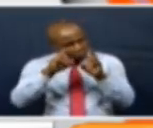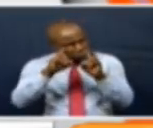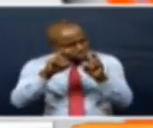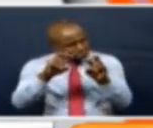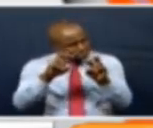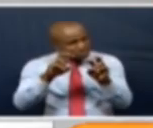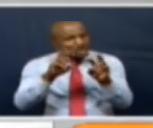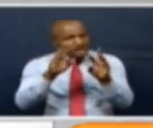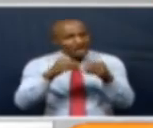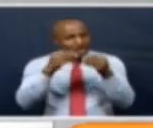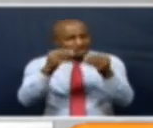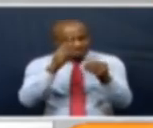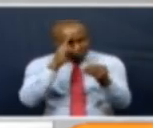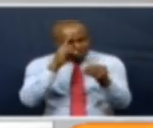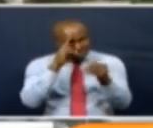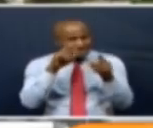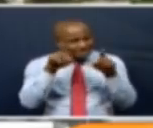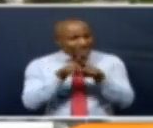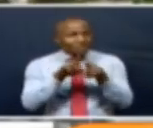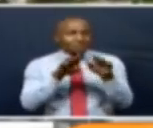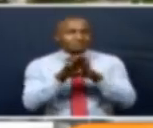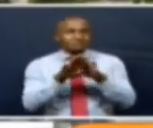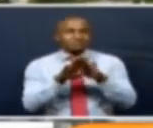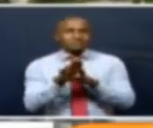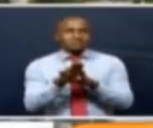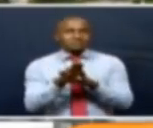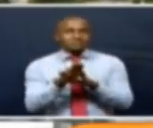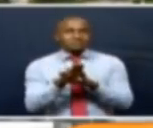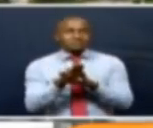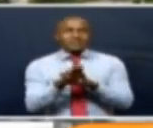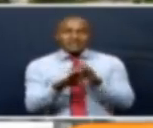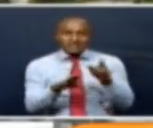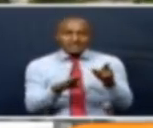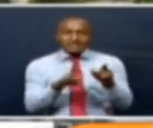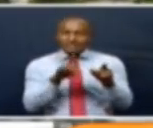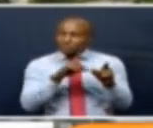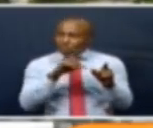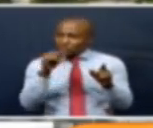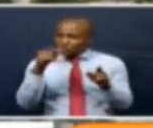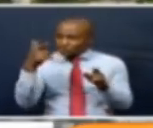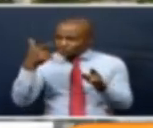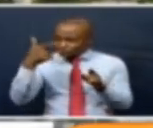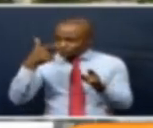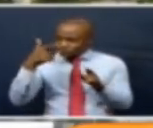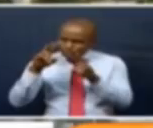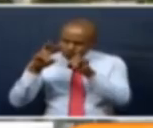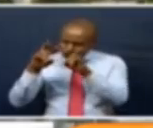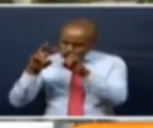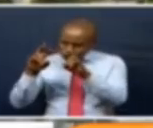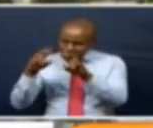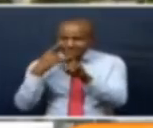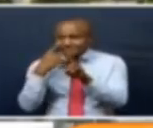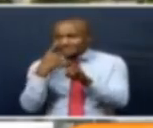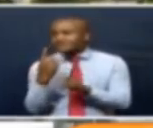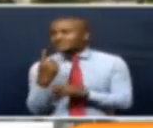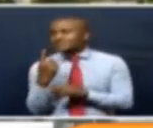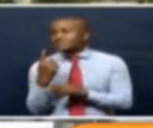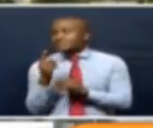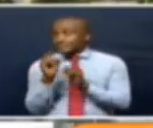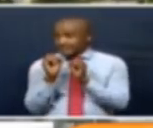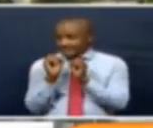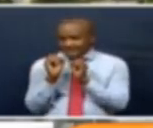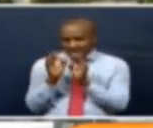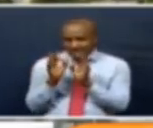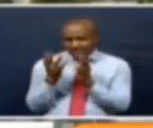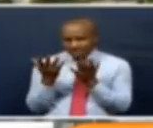given the police the same access. They were to go direct to the CCTV. They look at that particular time when the lady